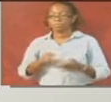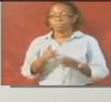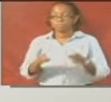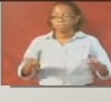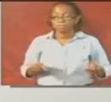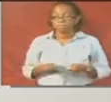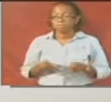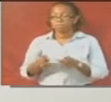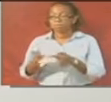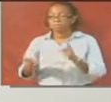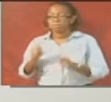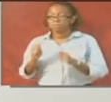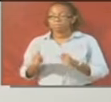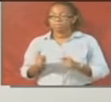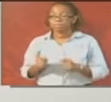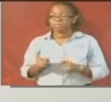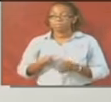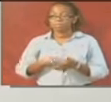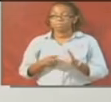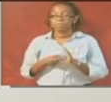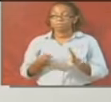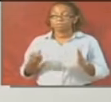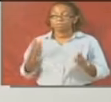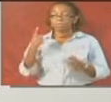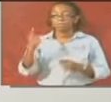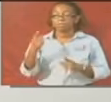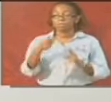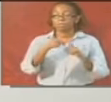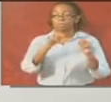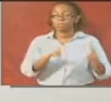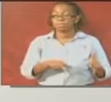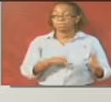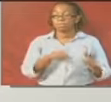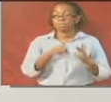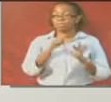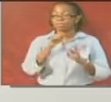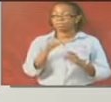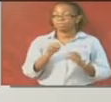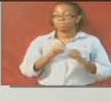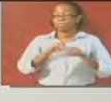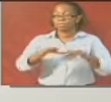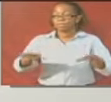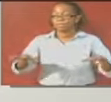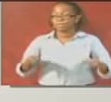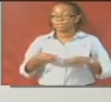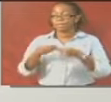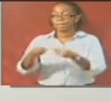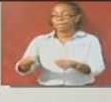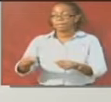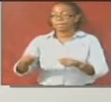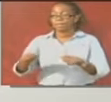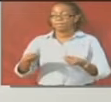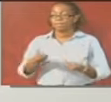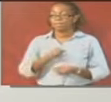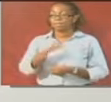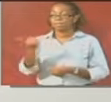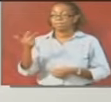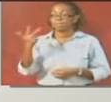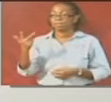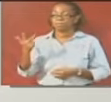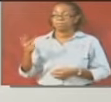link between the first detected and the others. While at no point is it definite that we can